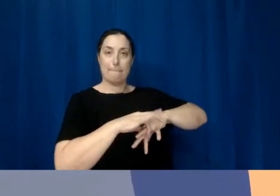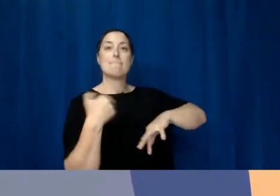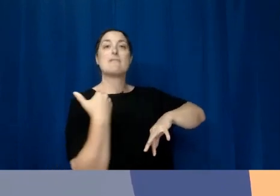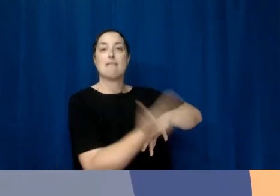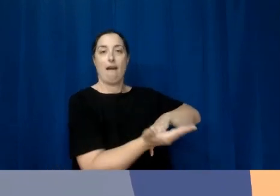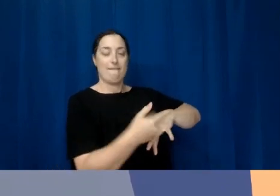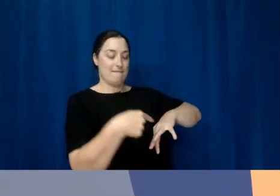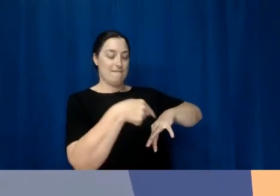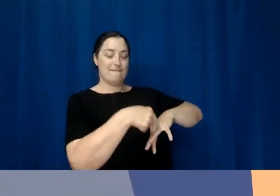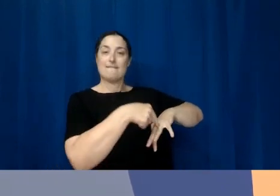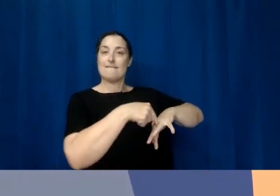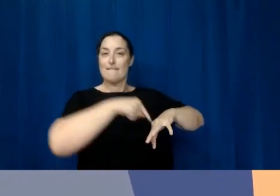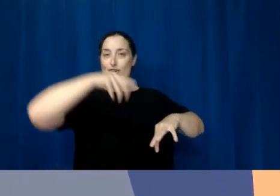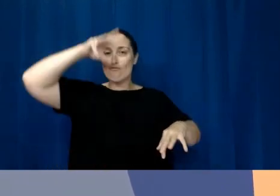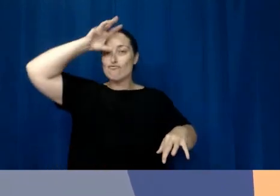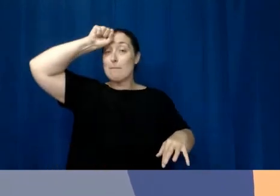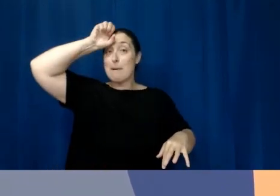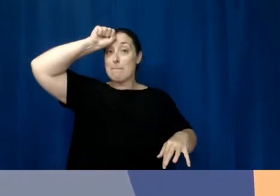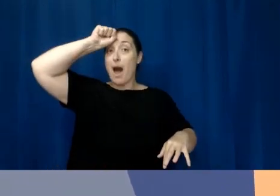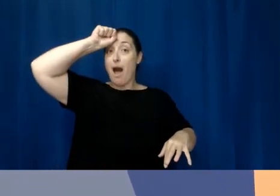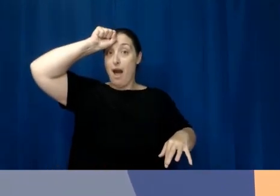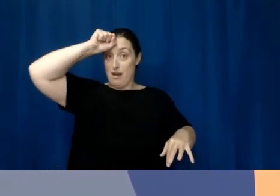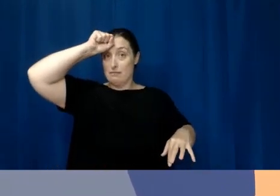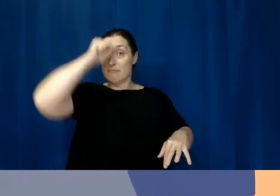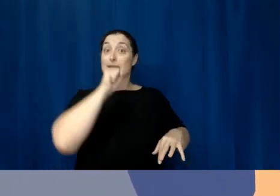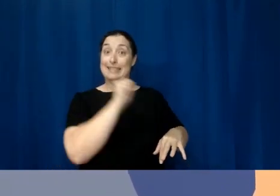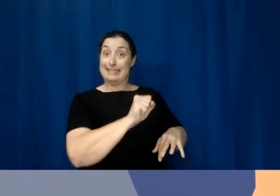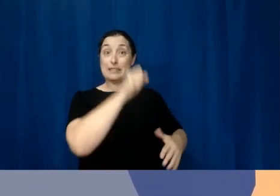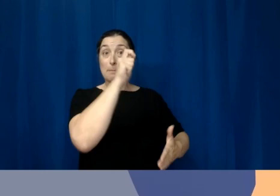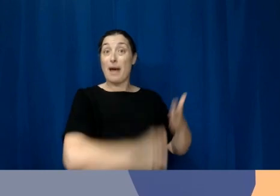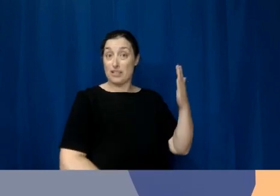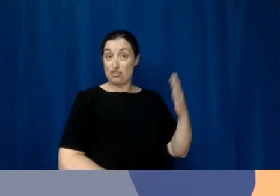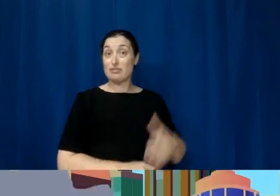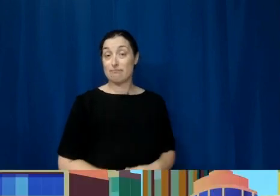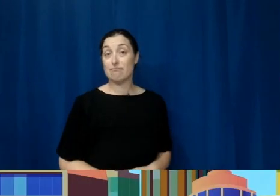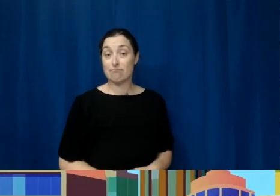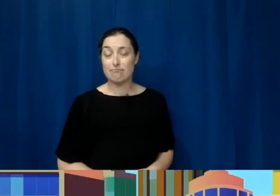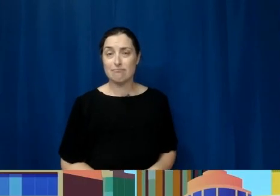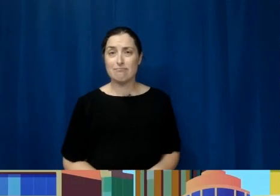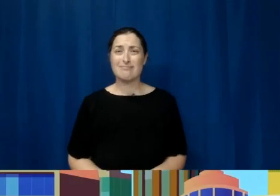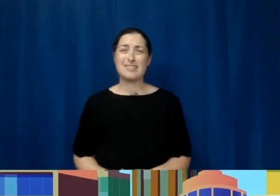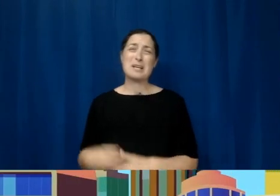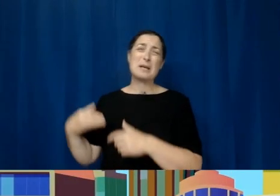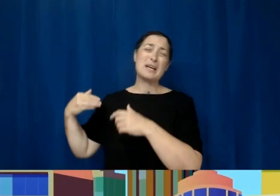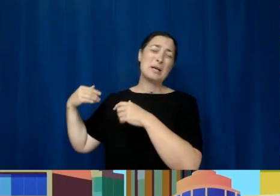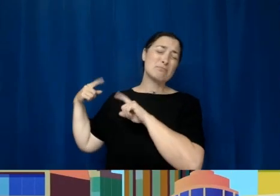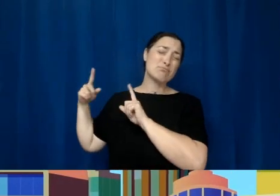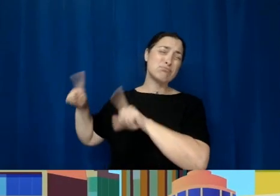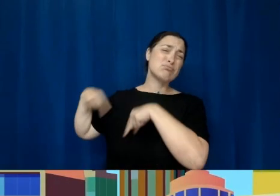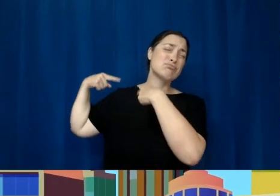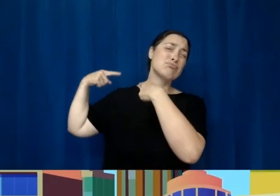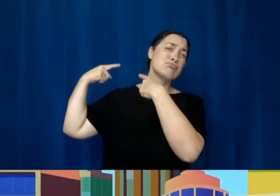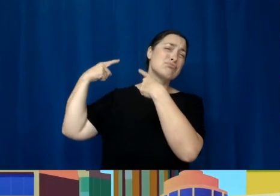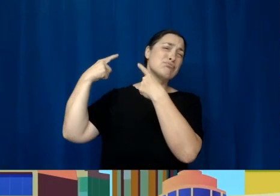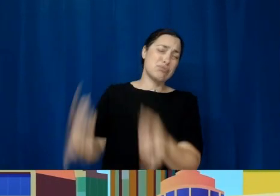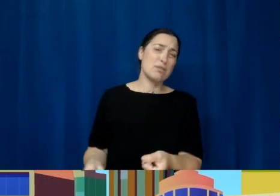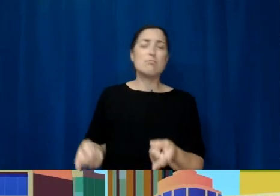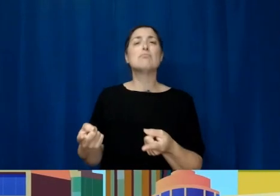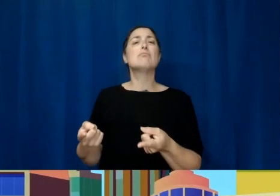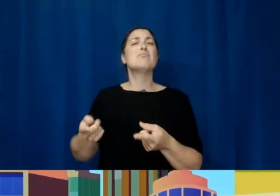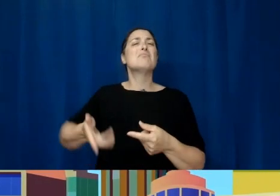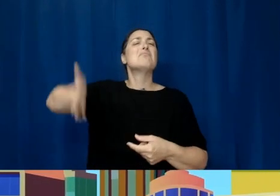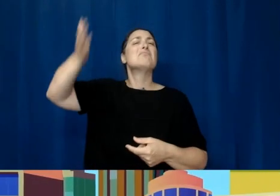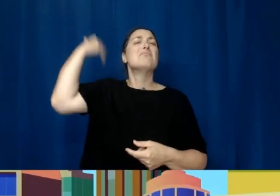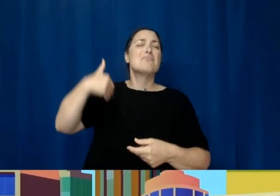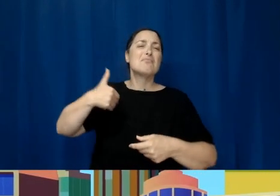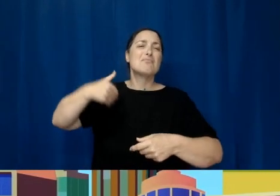around the Titan's finger to commemorate his original punishment. Centuries after the fall of the ancient Greeks and Romans, the story